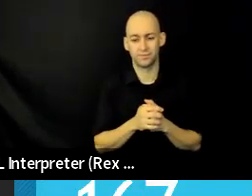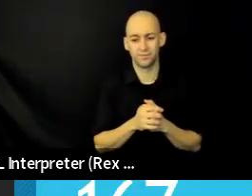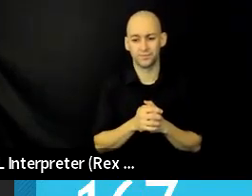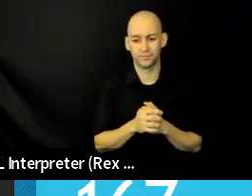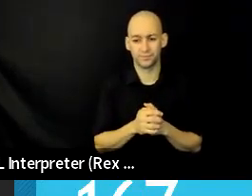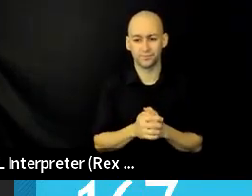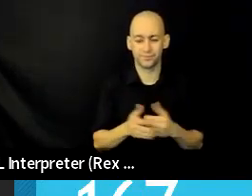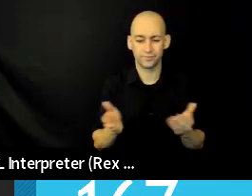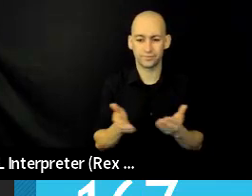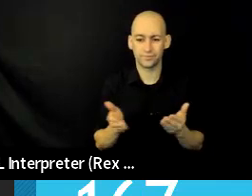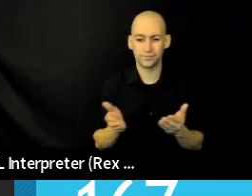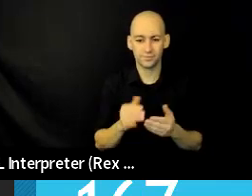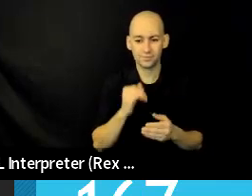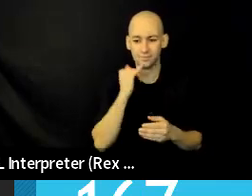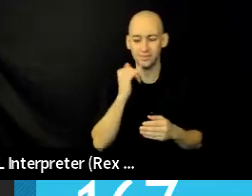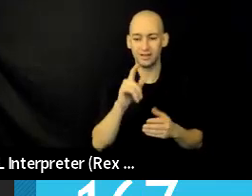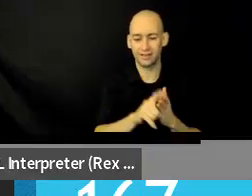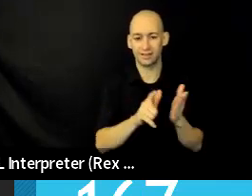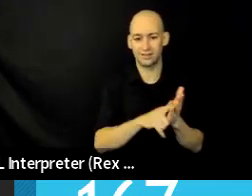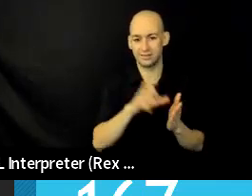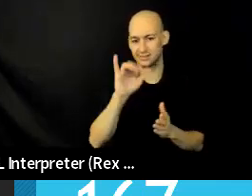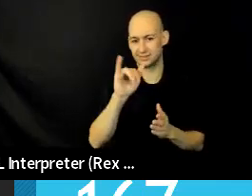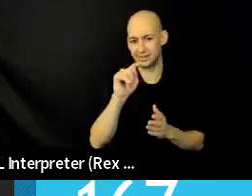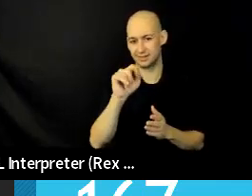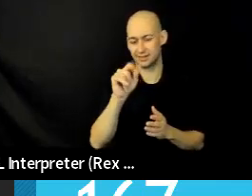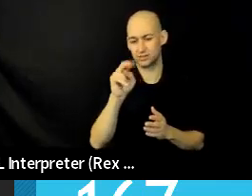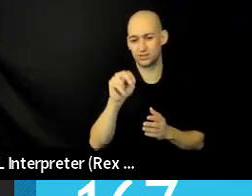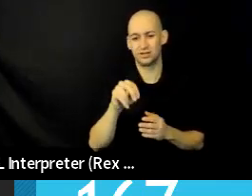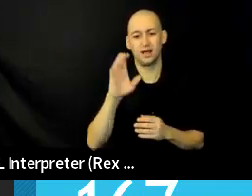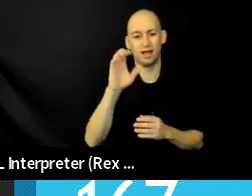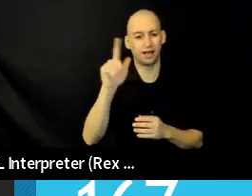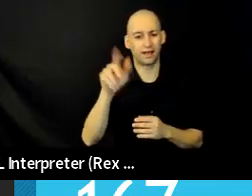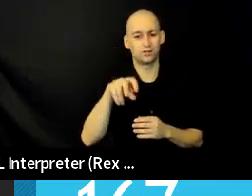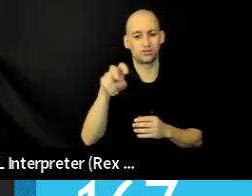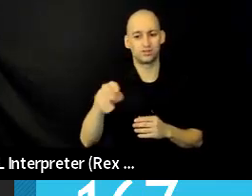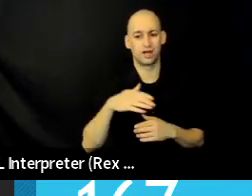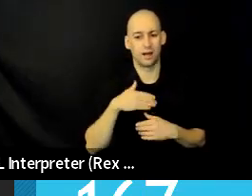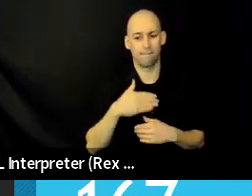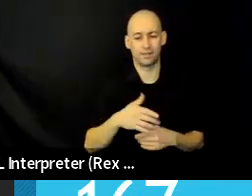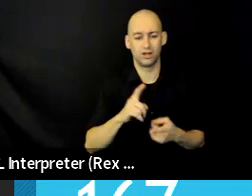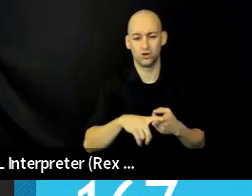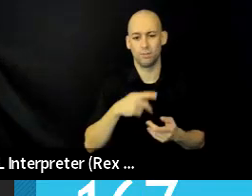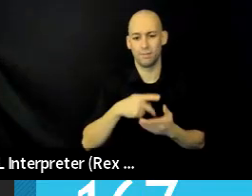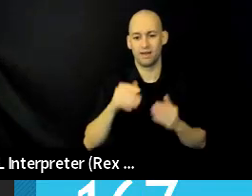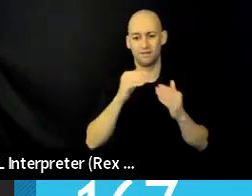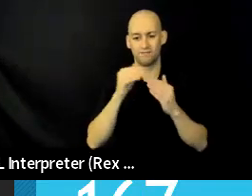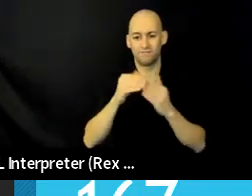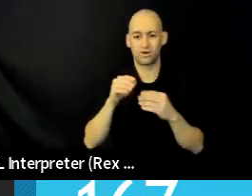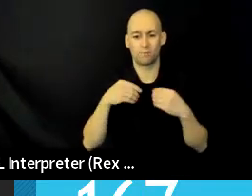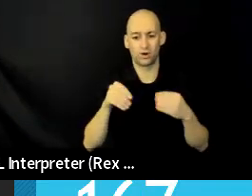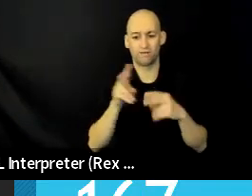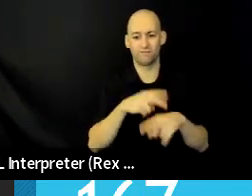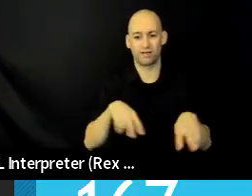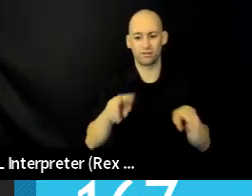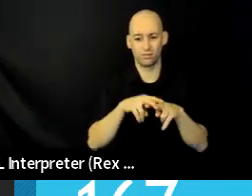So here's some legal citations. Caltrans obligated to pay fair market value based on the highest and best use of the